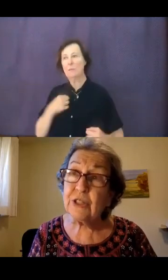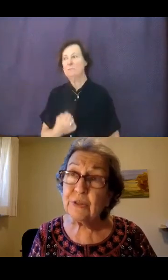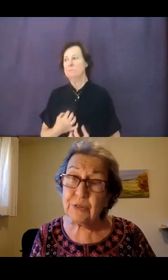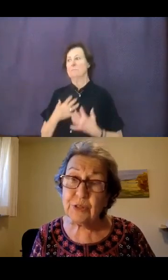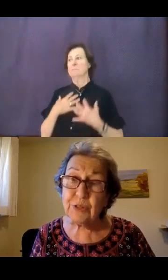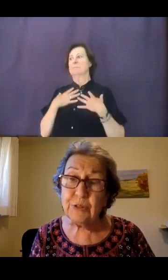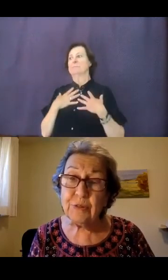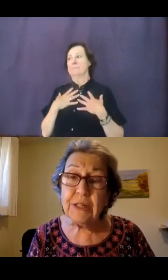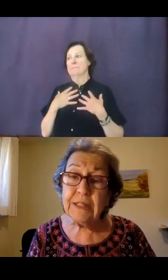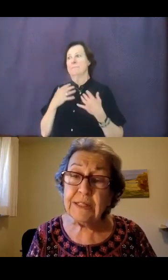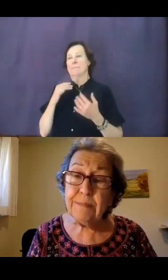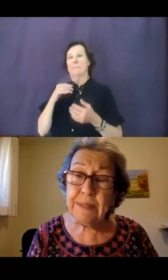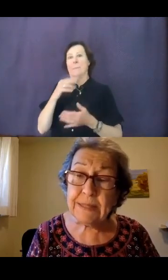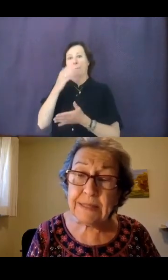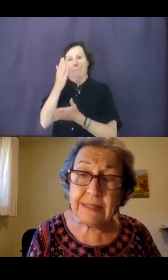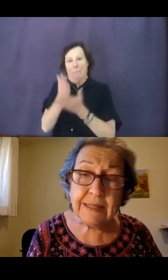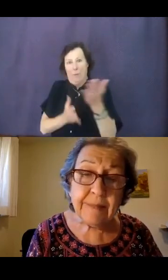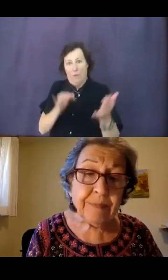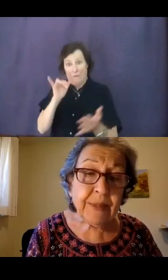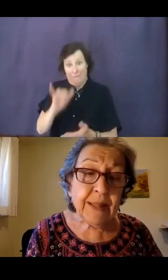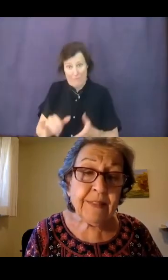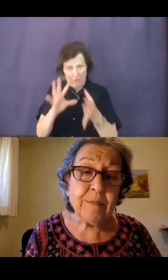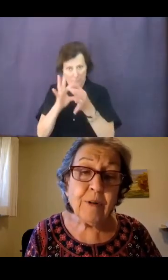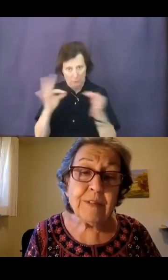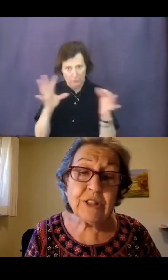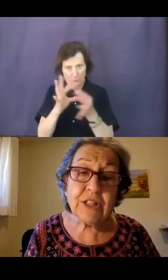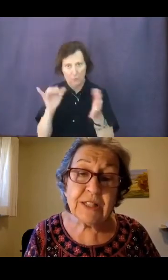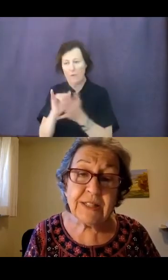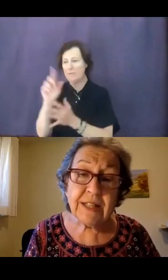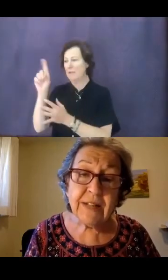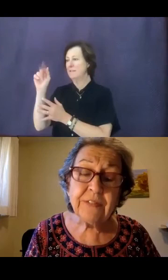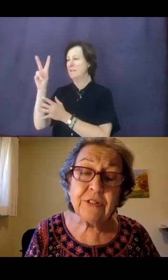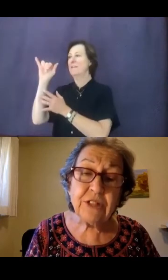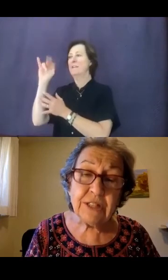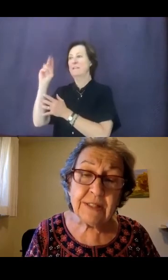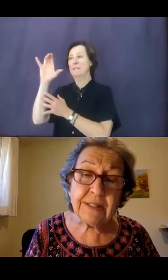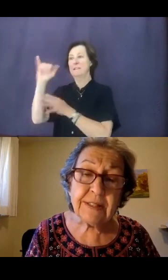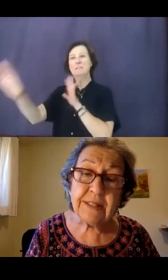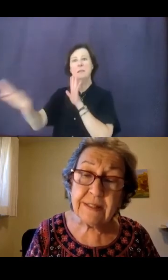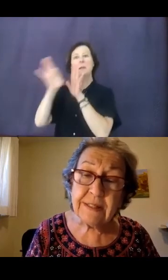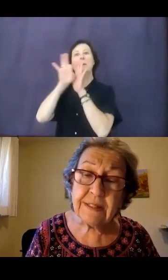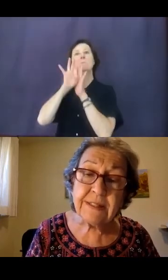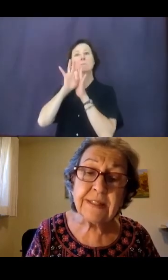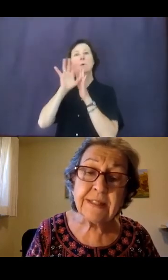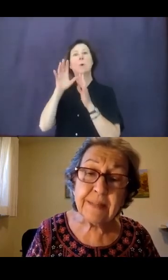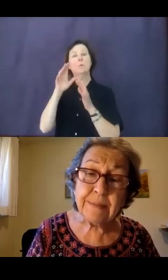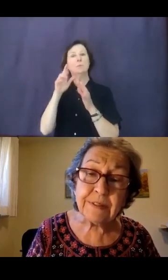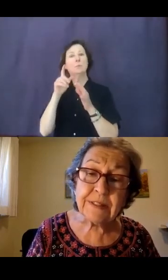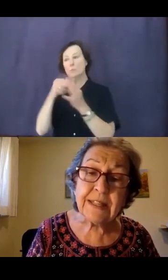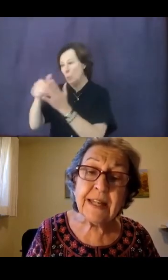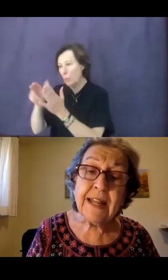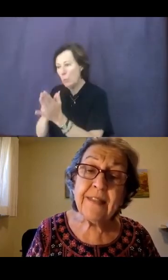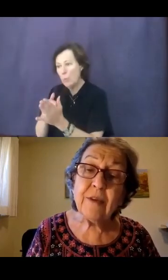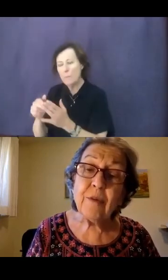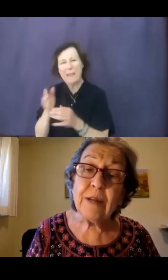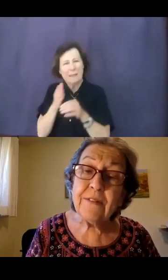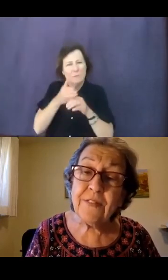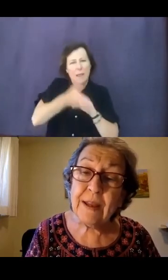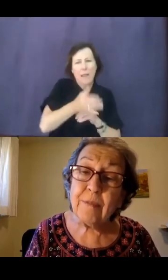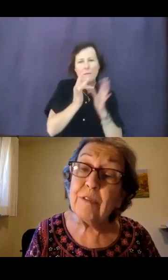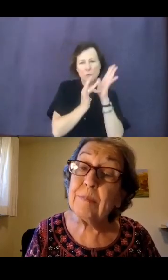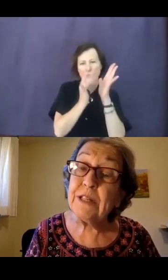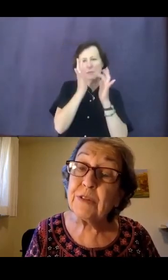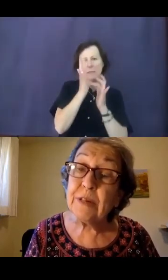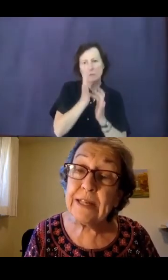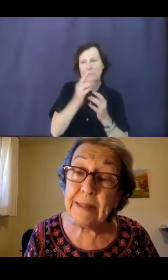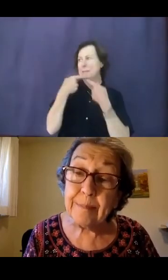Vinci chose to depict, the moment just after Jesus tells his disciples that one of them